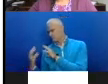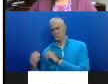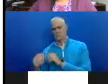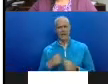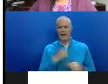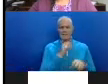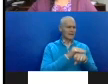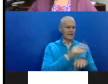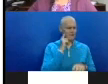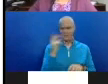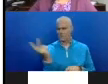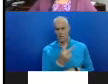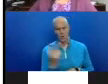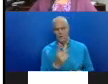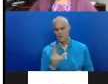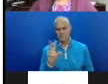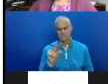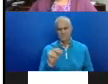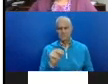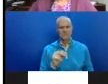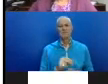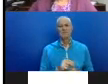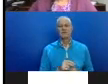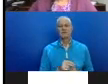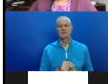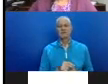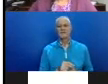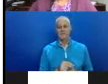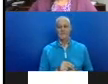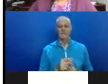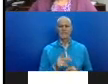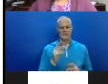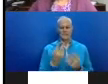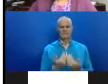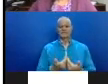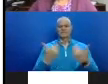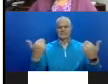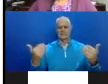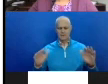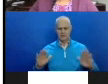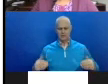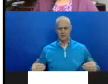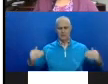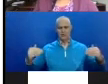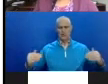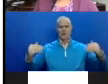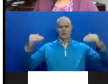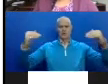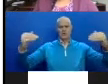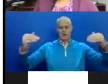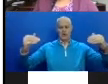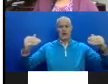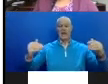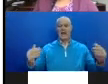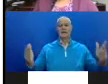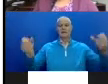counselor for both journeys. I was talking about that as if that those are two separate journeys. And then even the facilitated conversations